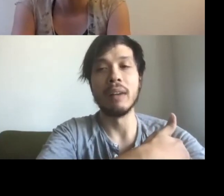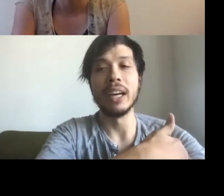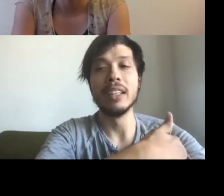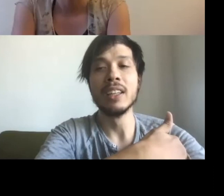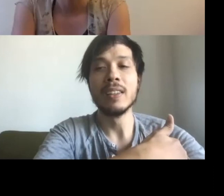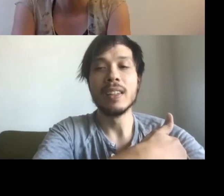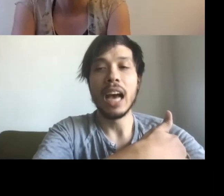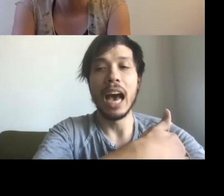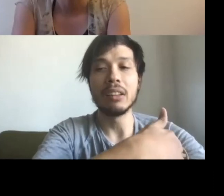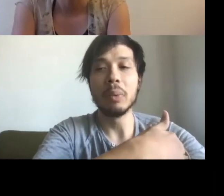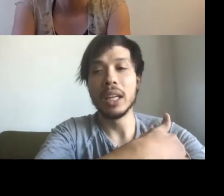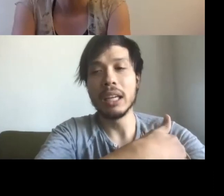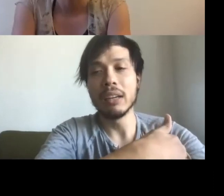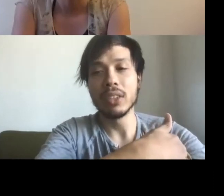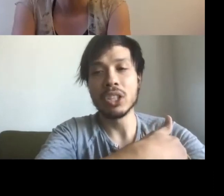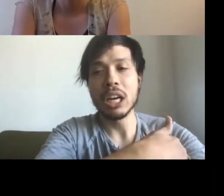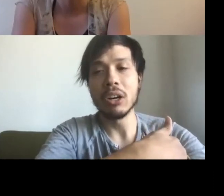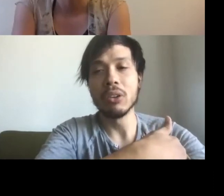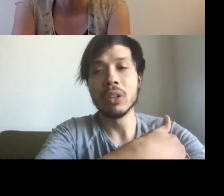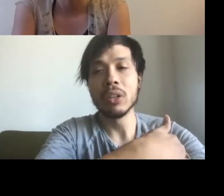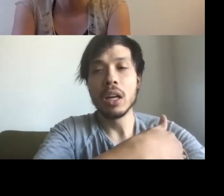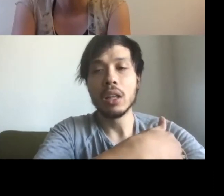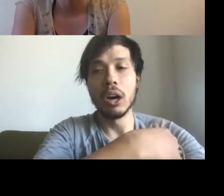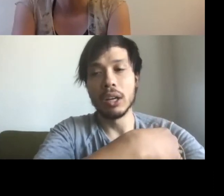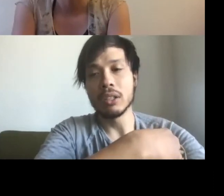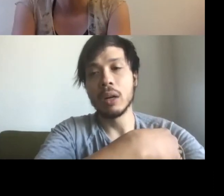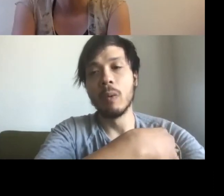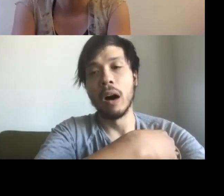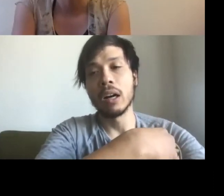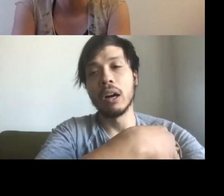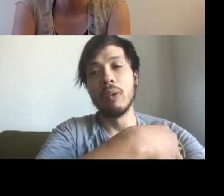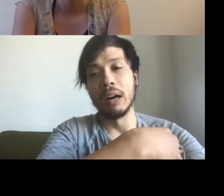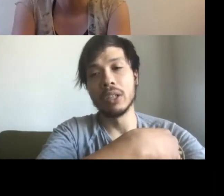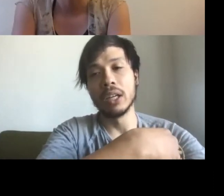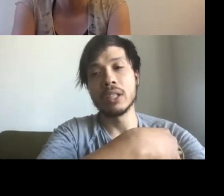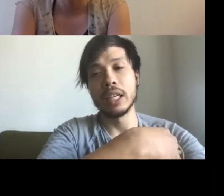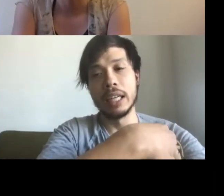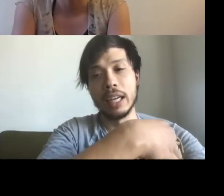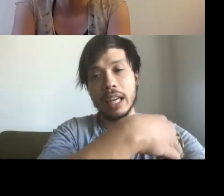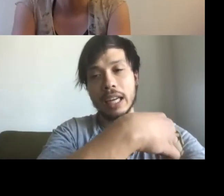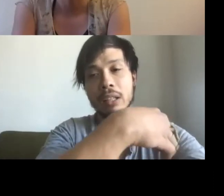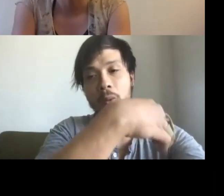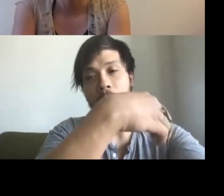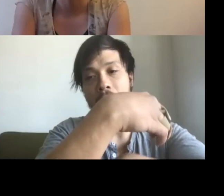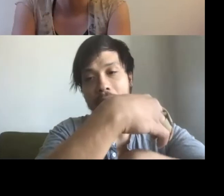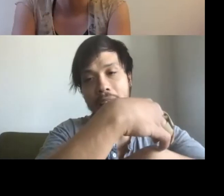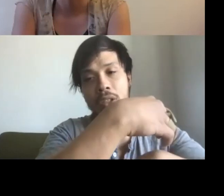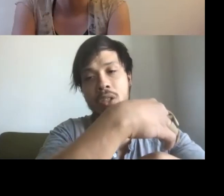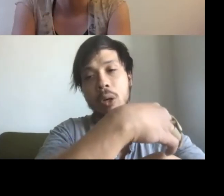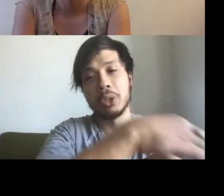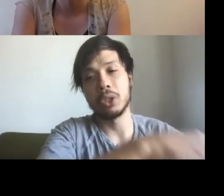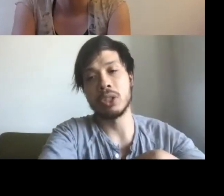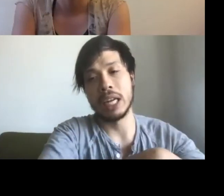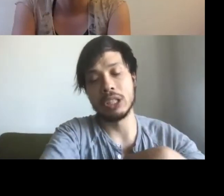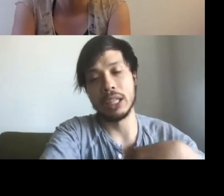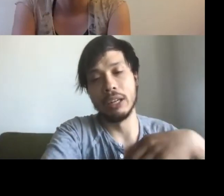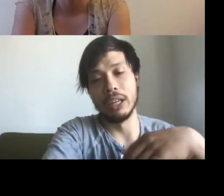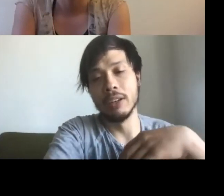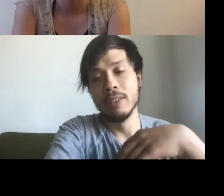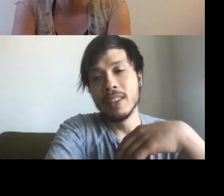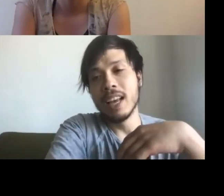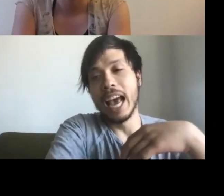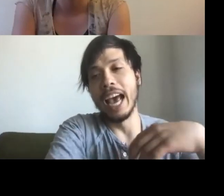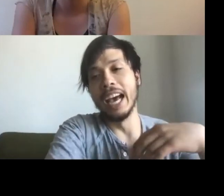at the beginning of the show, the audience can walk around us and within the sculpture staging area.